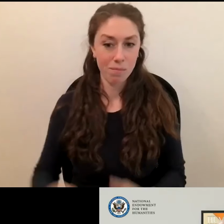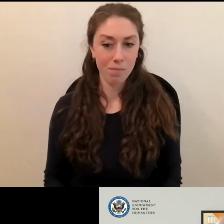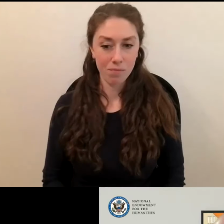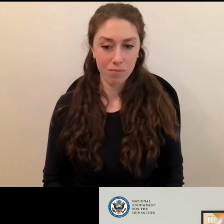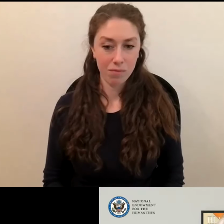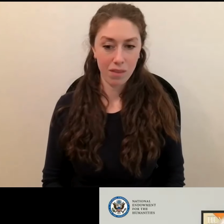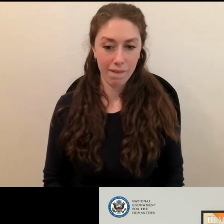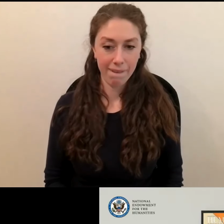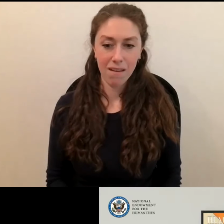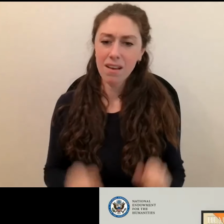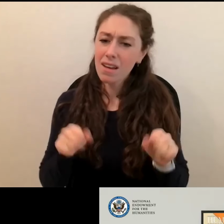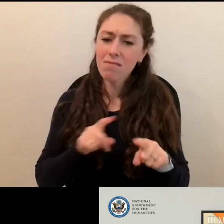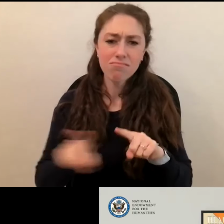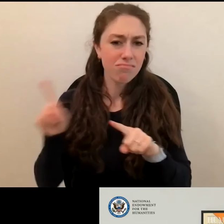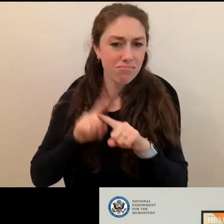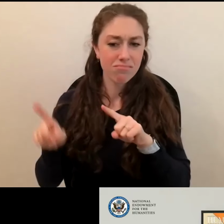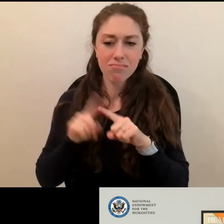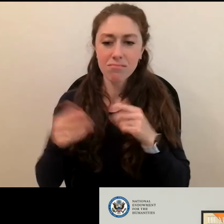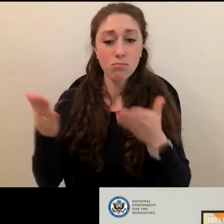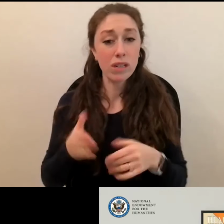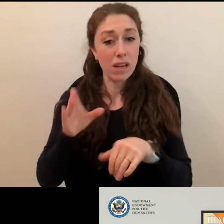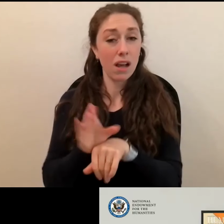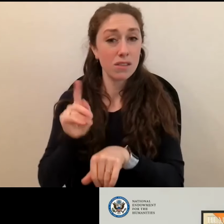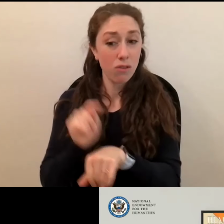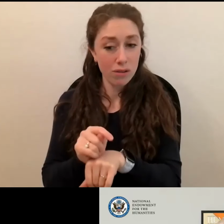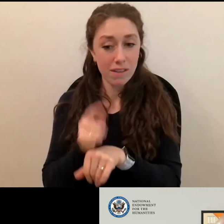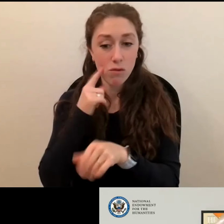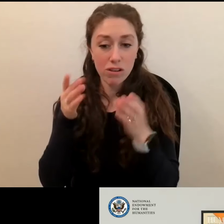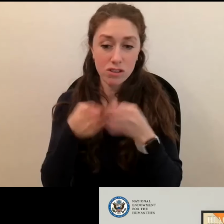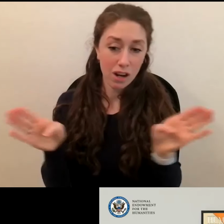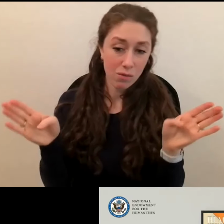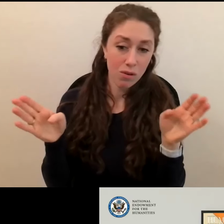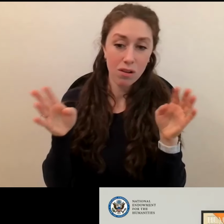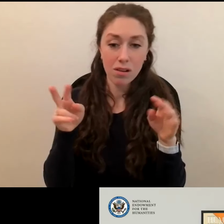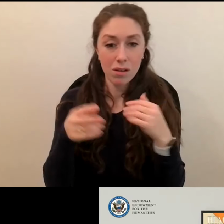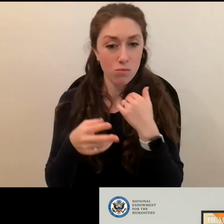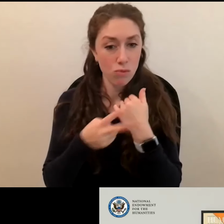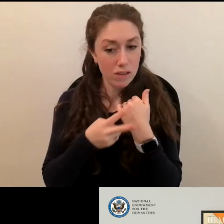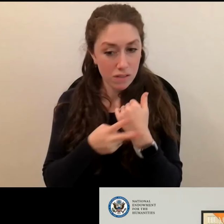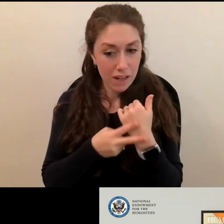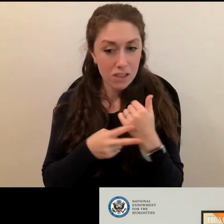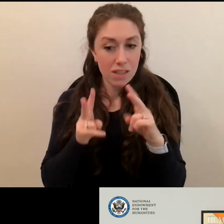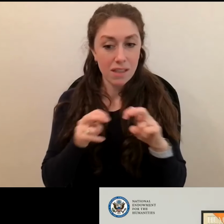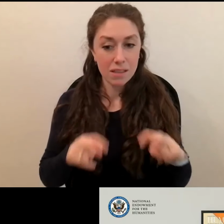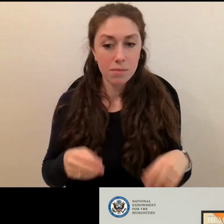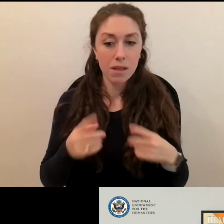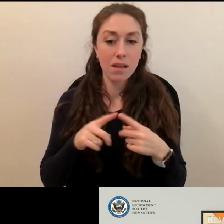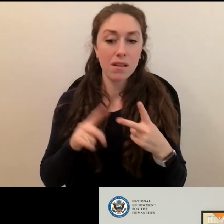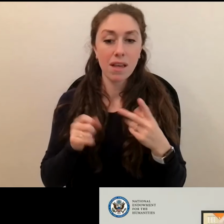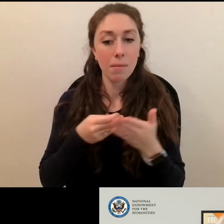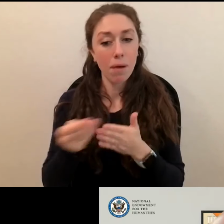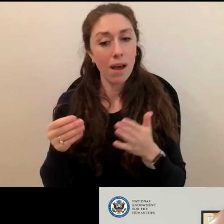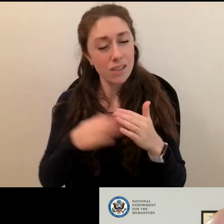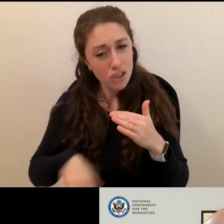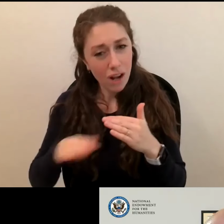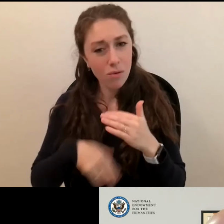various activities such as bringing a consultant to do a general preservation assessment. You can purchase basic archival supplies.